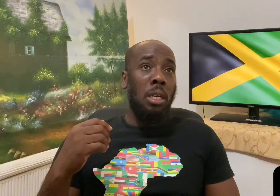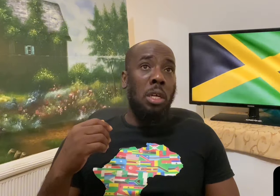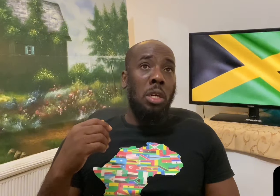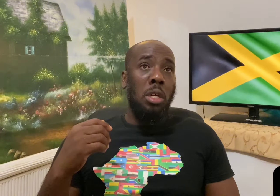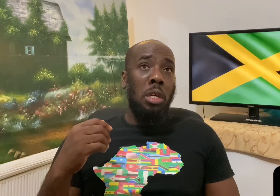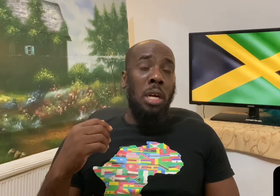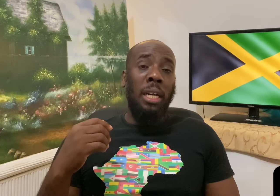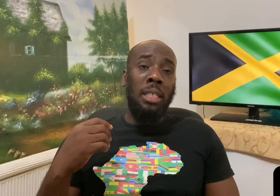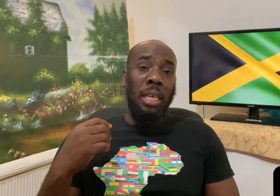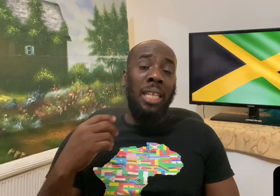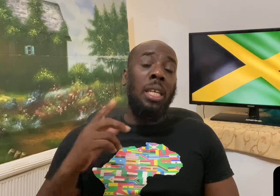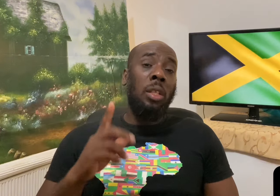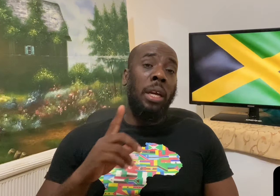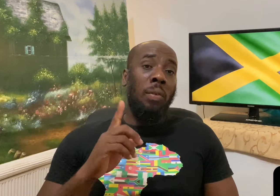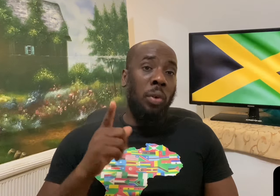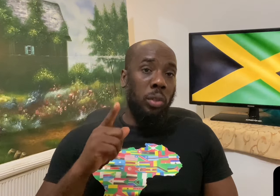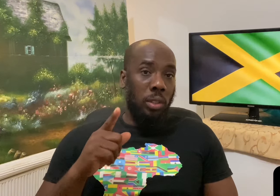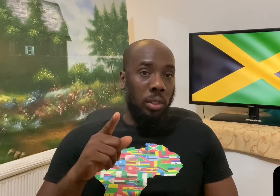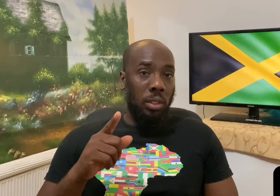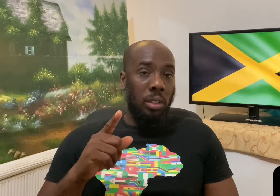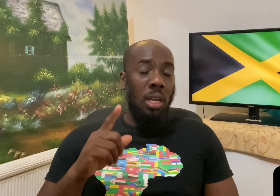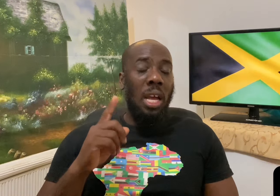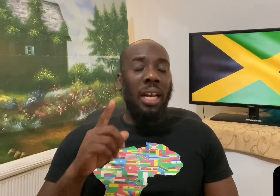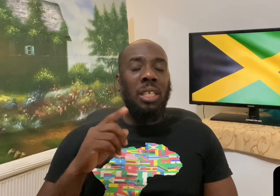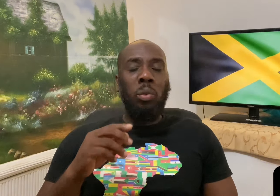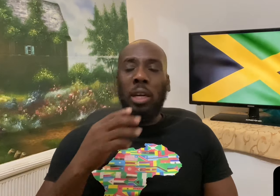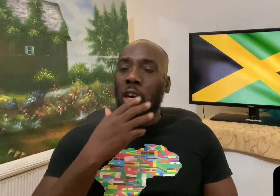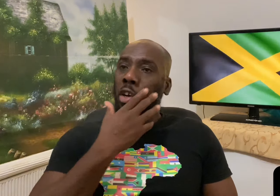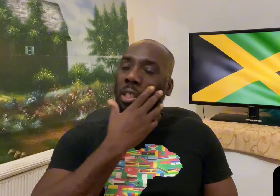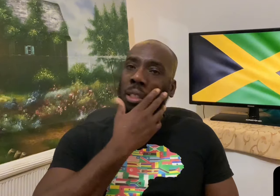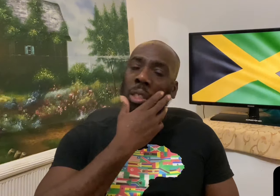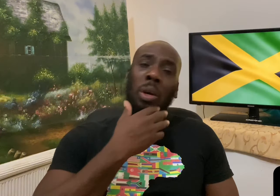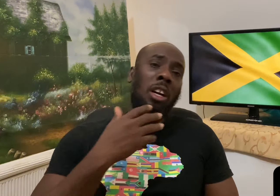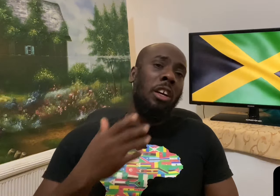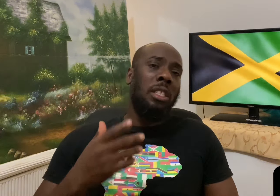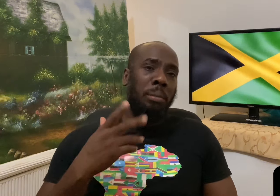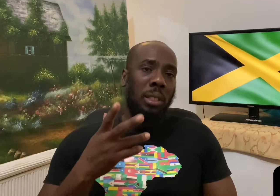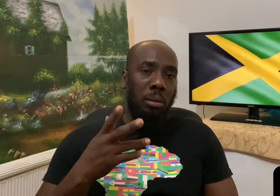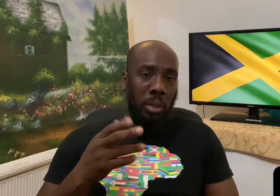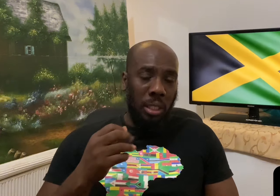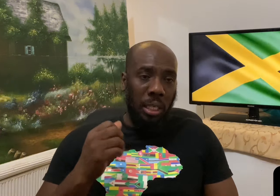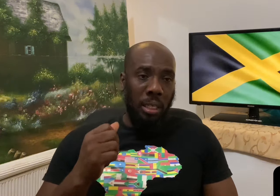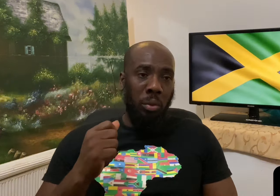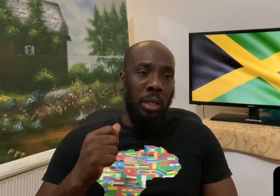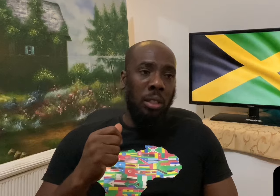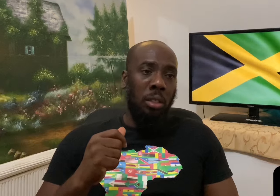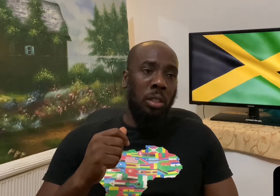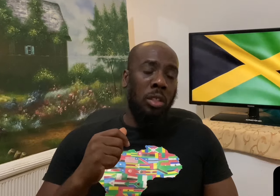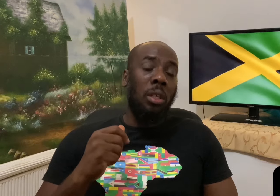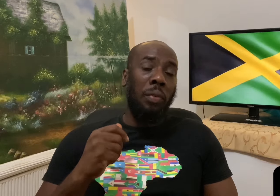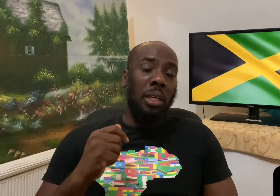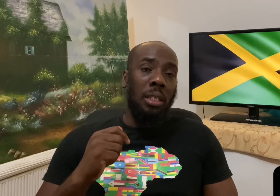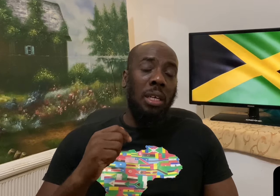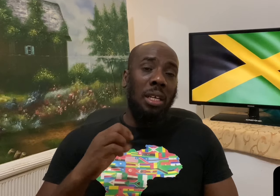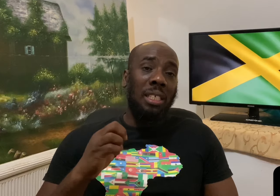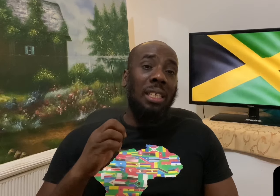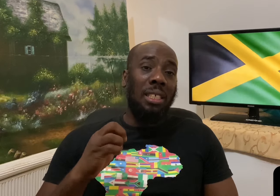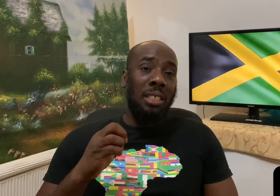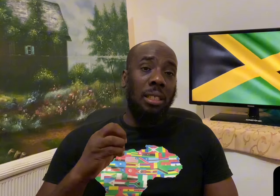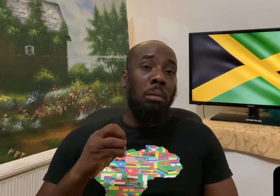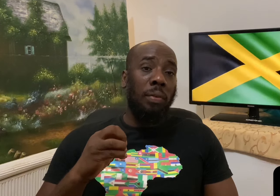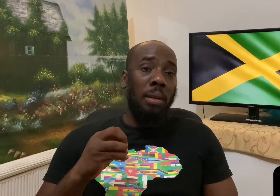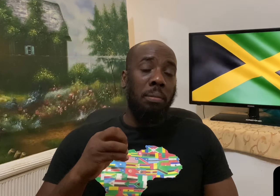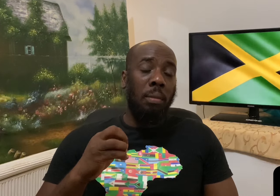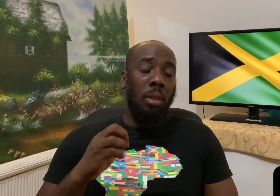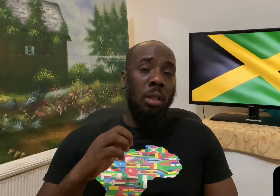homes. And he say he did that to get votes. And this is what hurts me so much again with South Africa